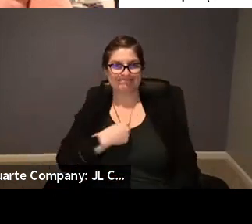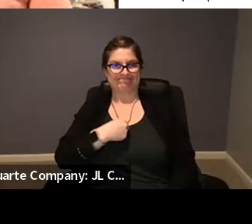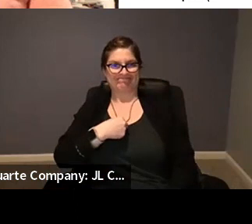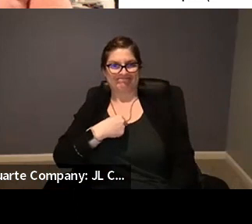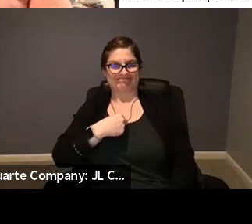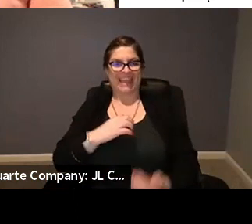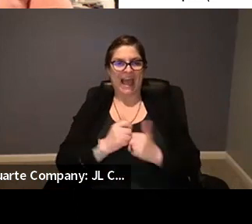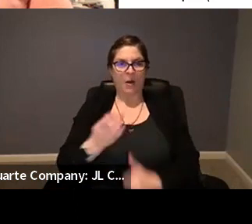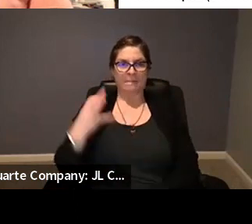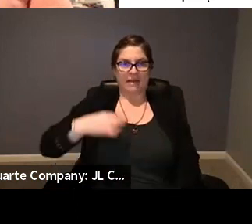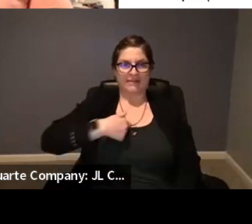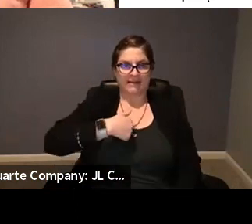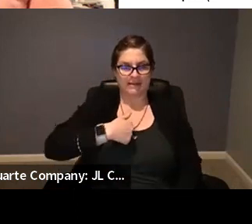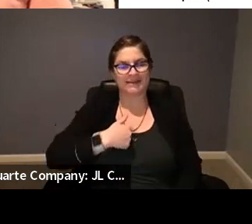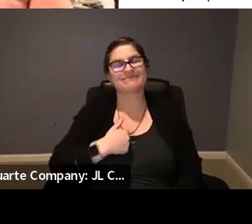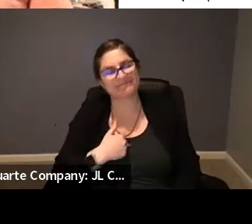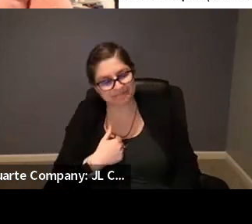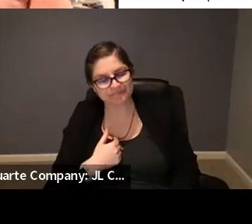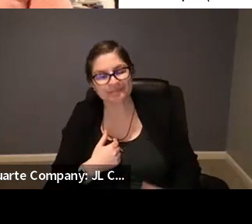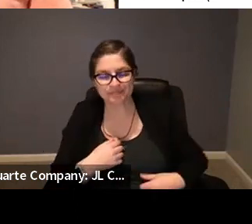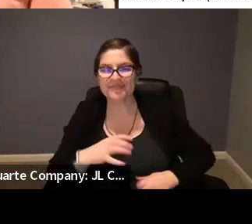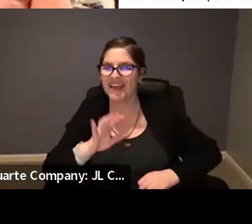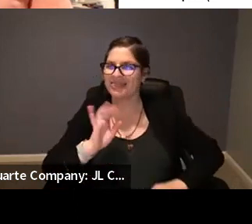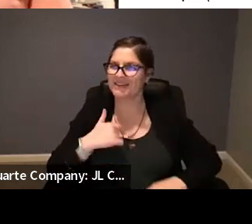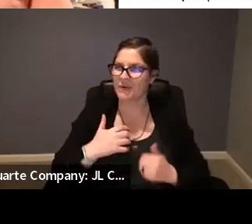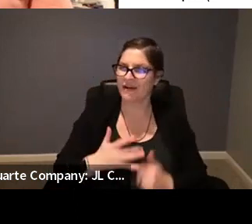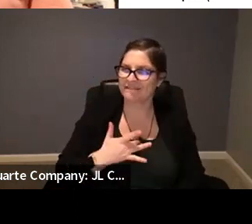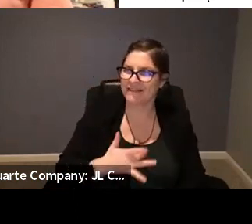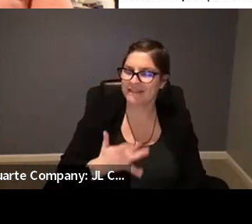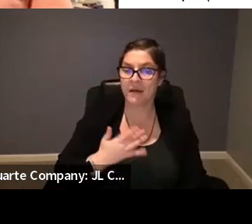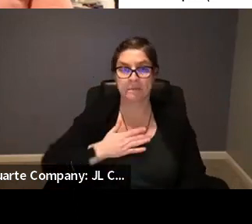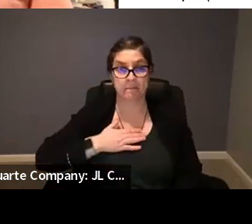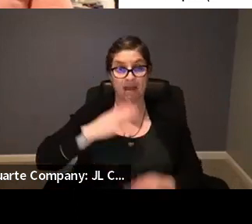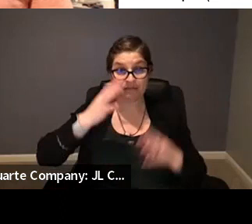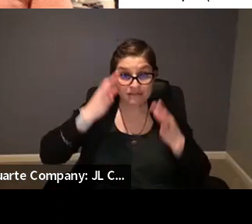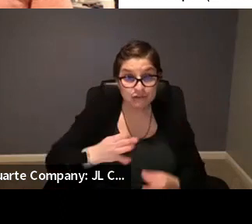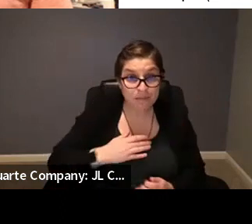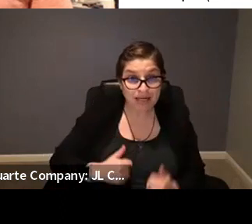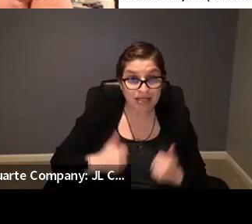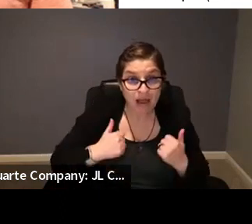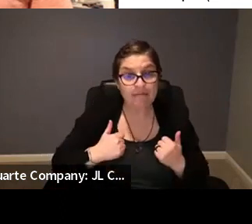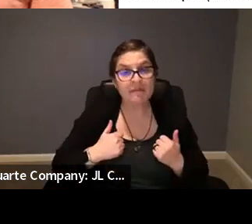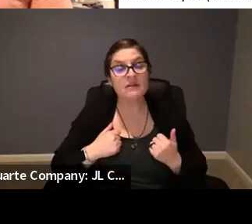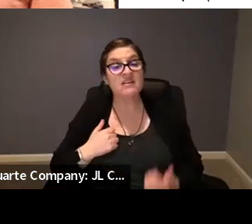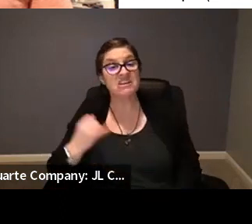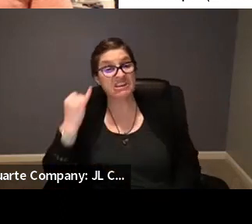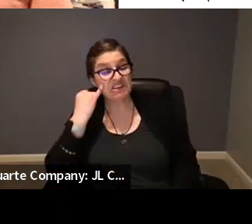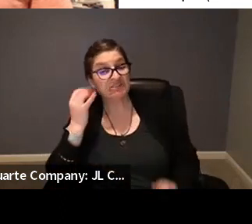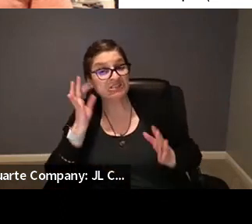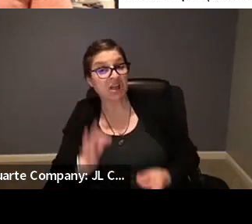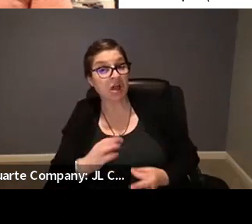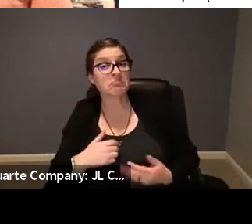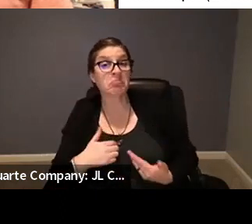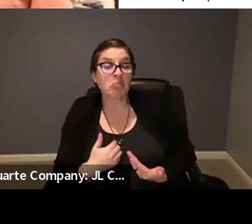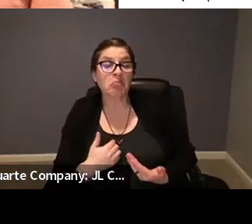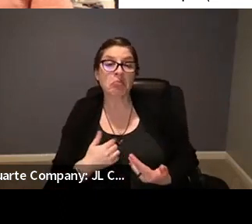And I think that that's ultimately where I'm at. You know, I've made decisions in my life where I'm like, if I'm going to have a birthday party or something,